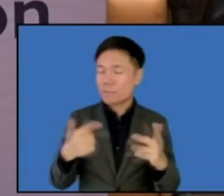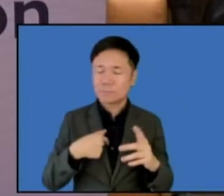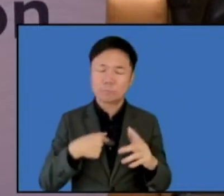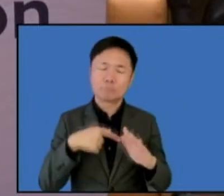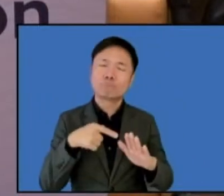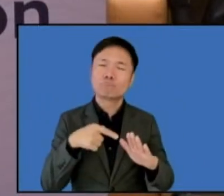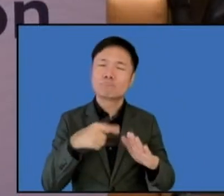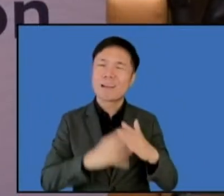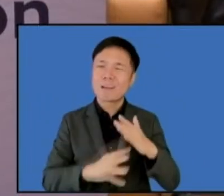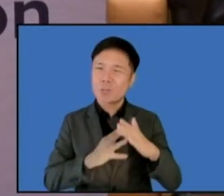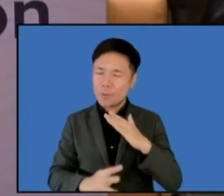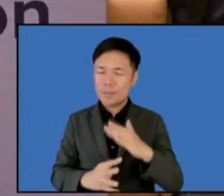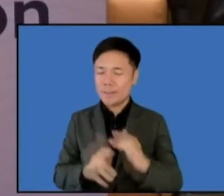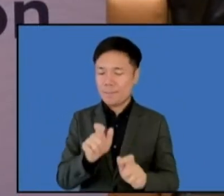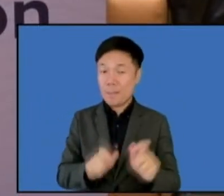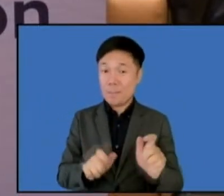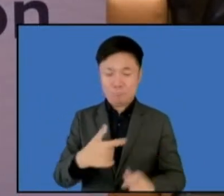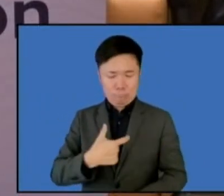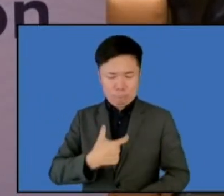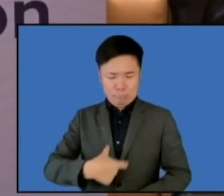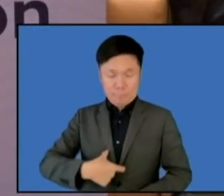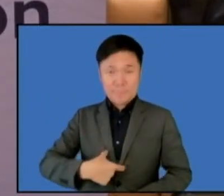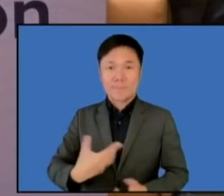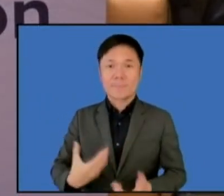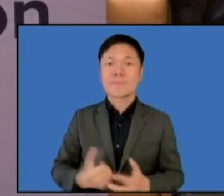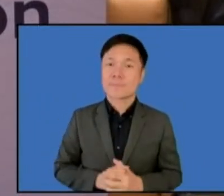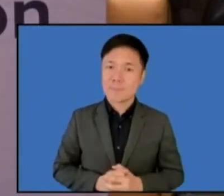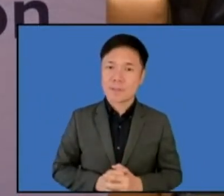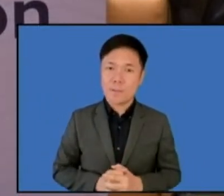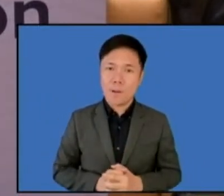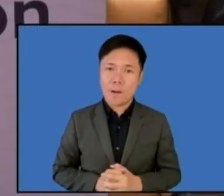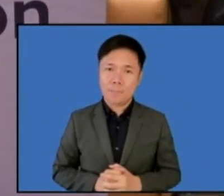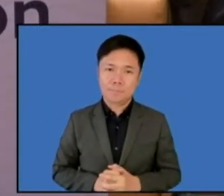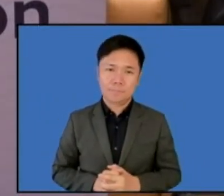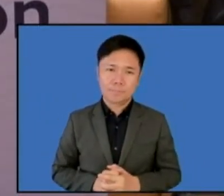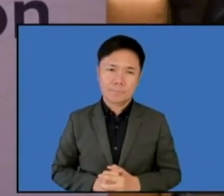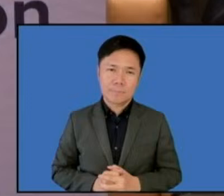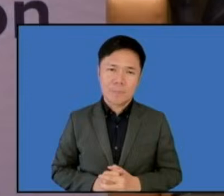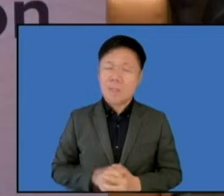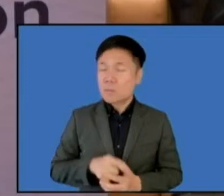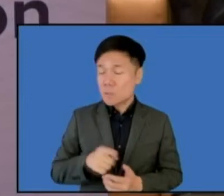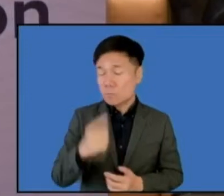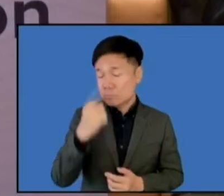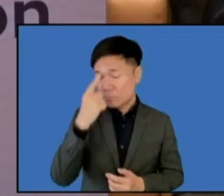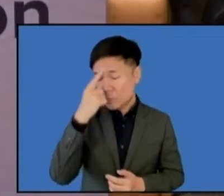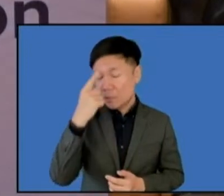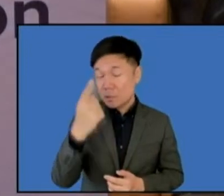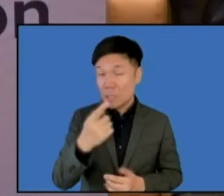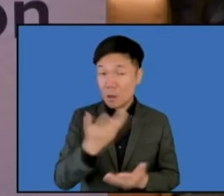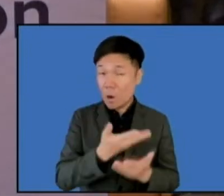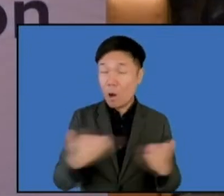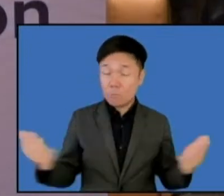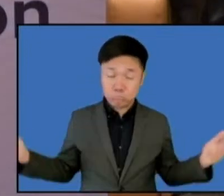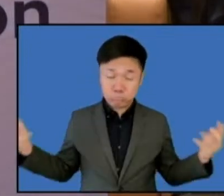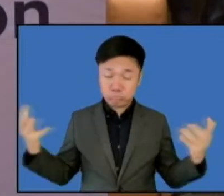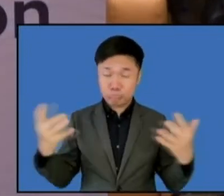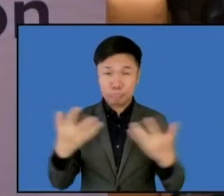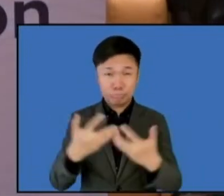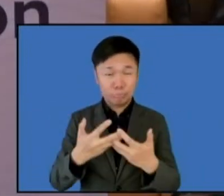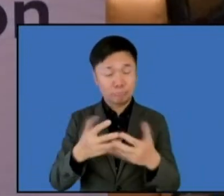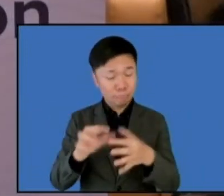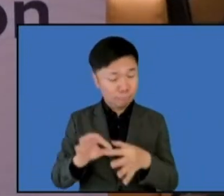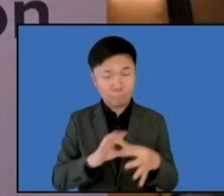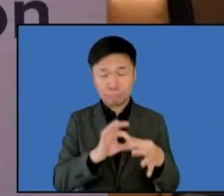one lesson learned I had was the importance of coming together and really discussing at the international